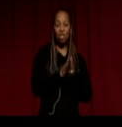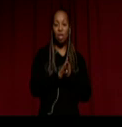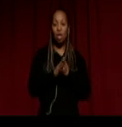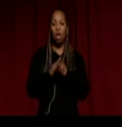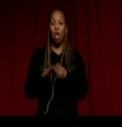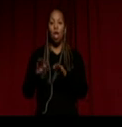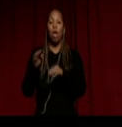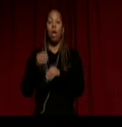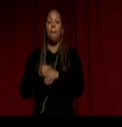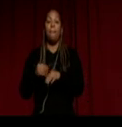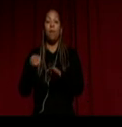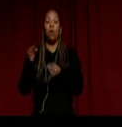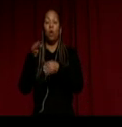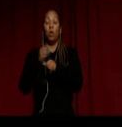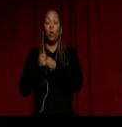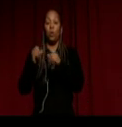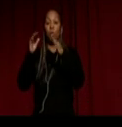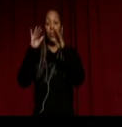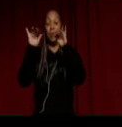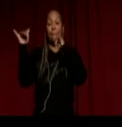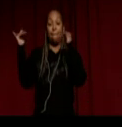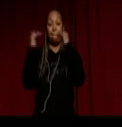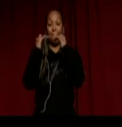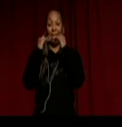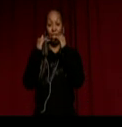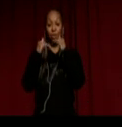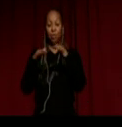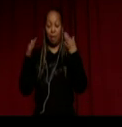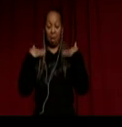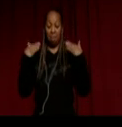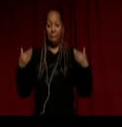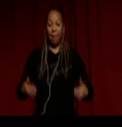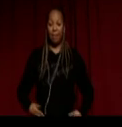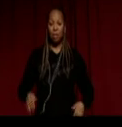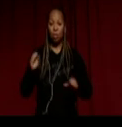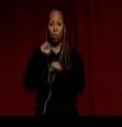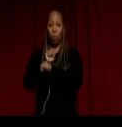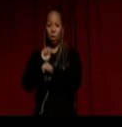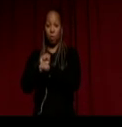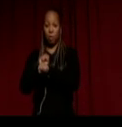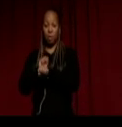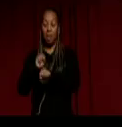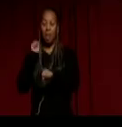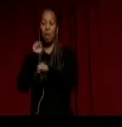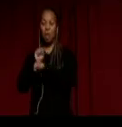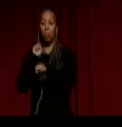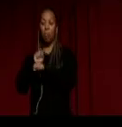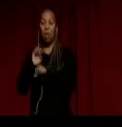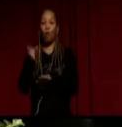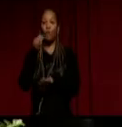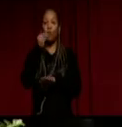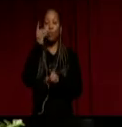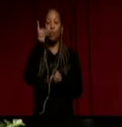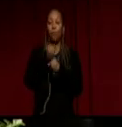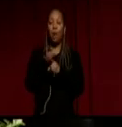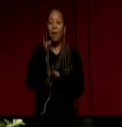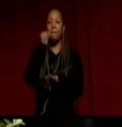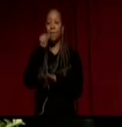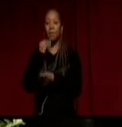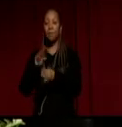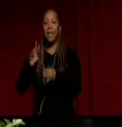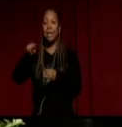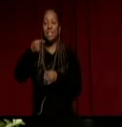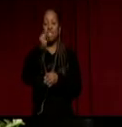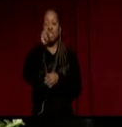the impact that it had on the physiology, how our bodies worked. It works. Food, the right food works.